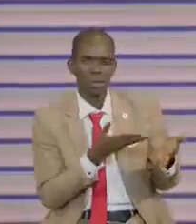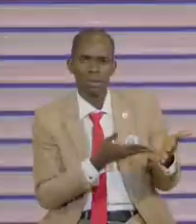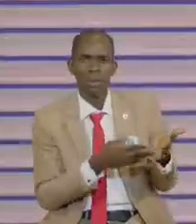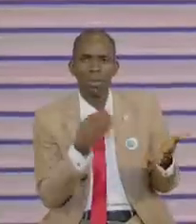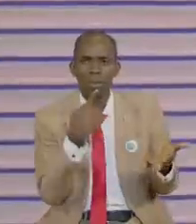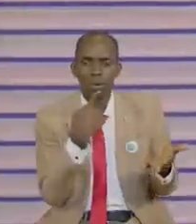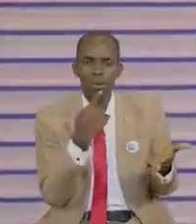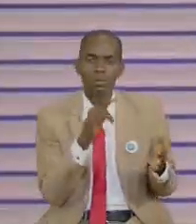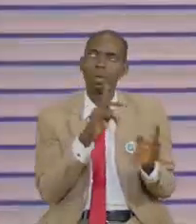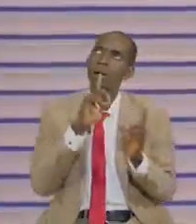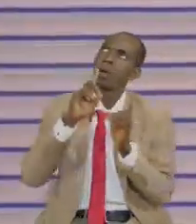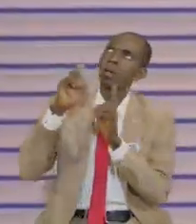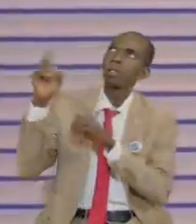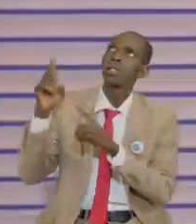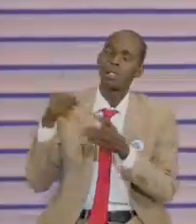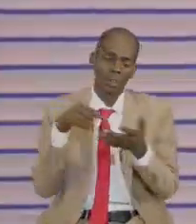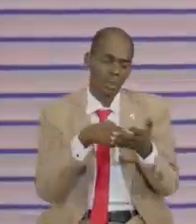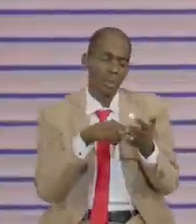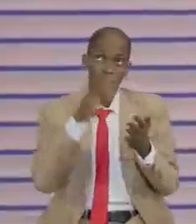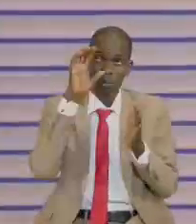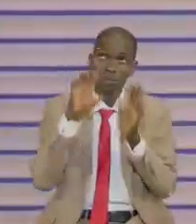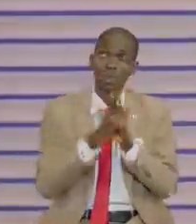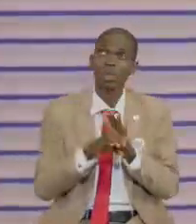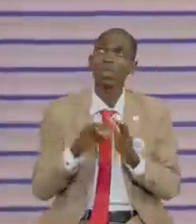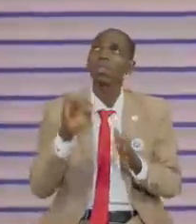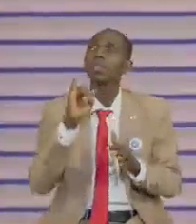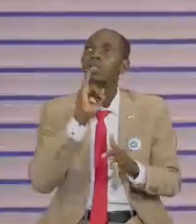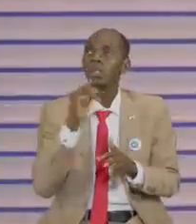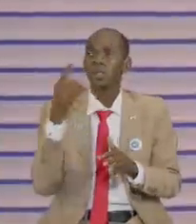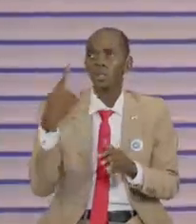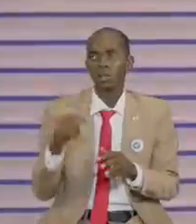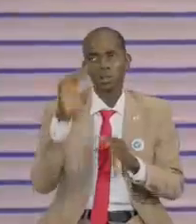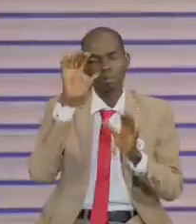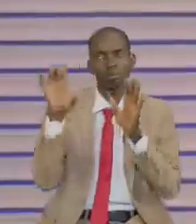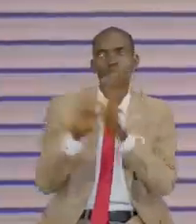They said, the image, the superscription of Caesar.